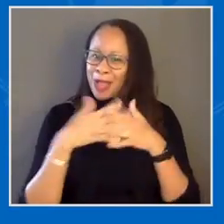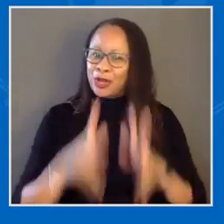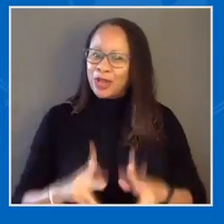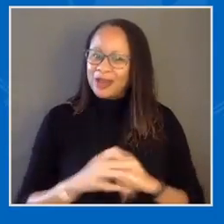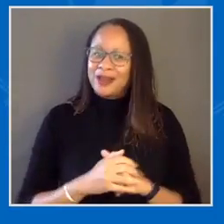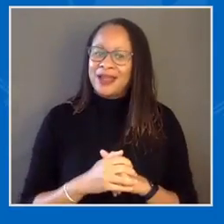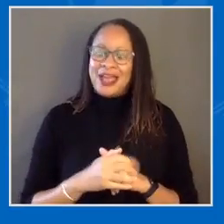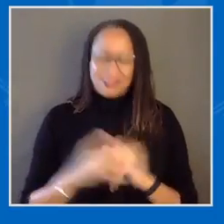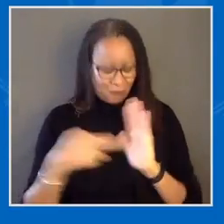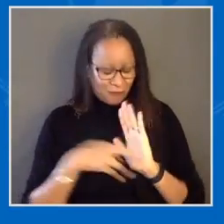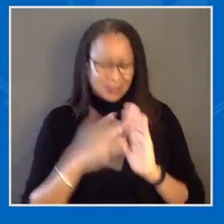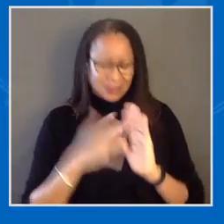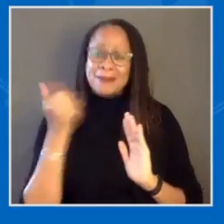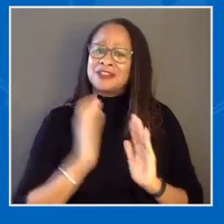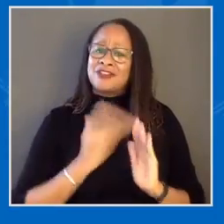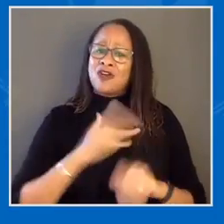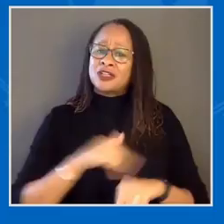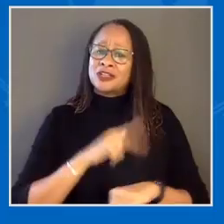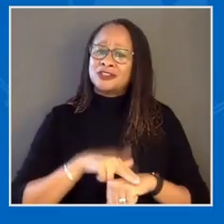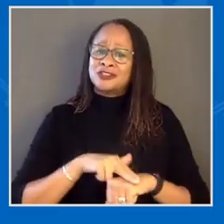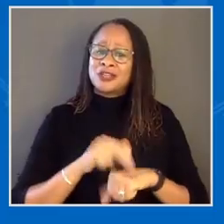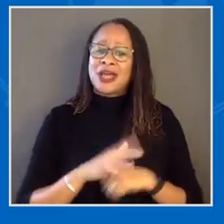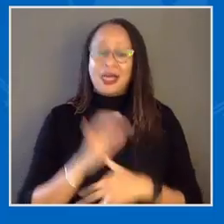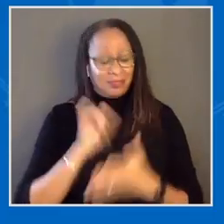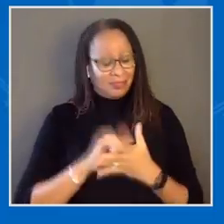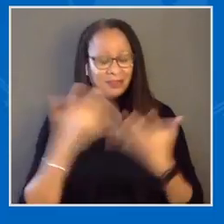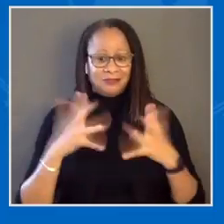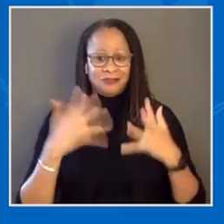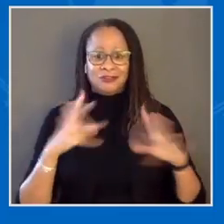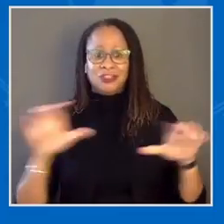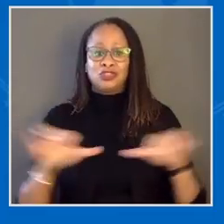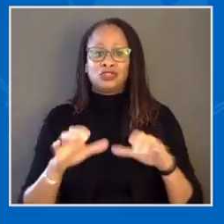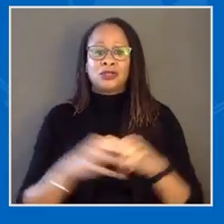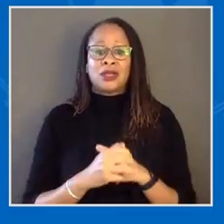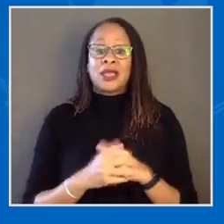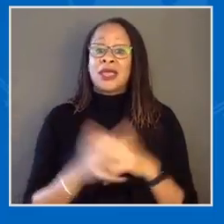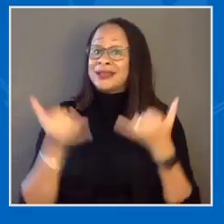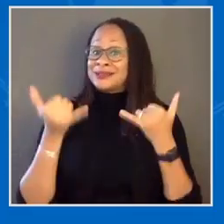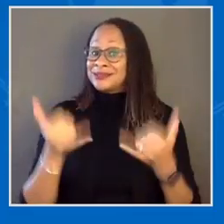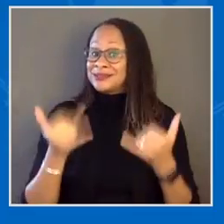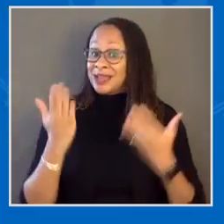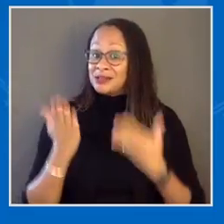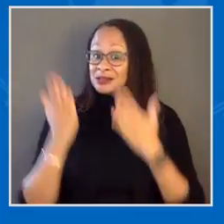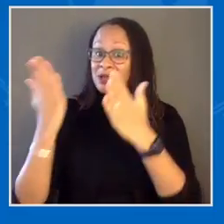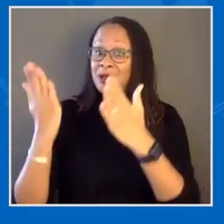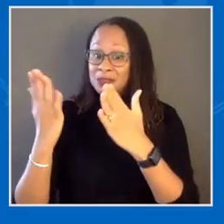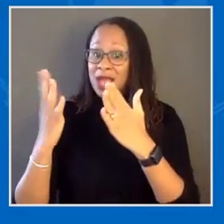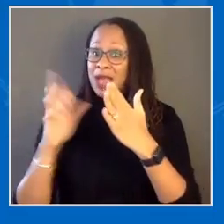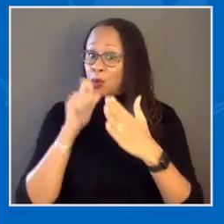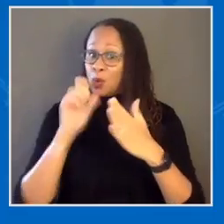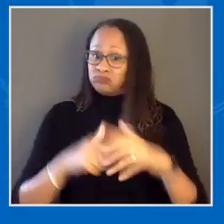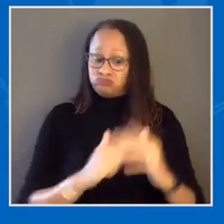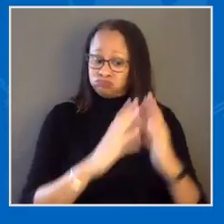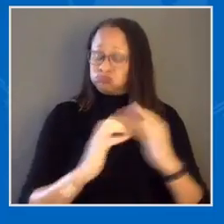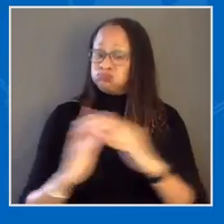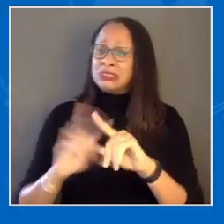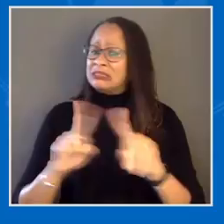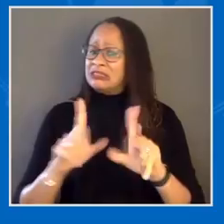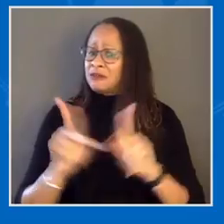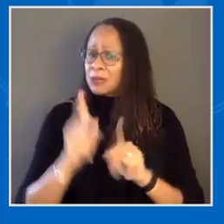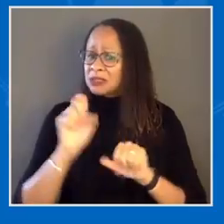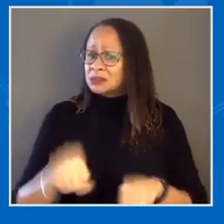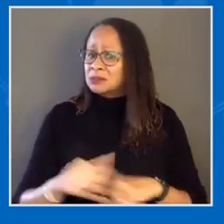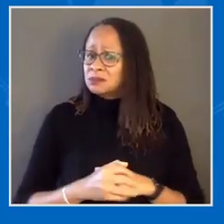our nation. And that's what we have done. Today's nominees and appointees come from different places. They